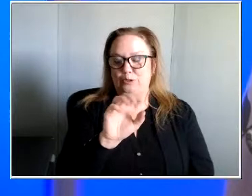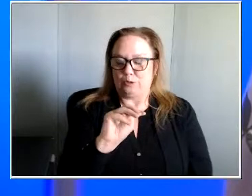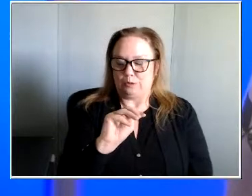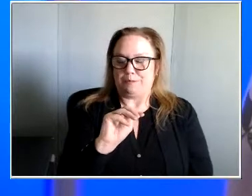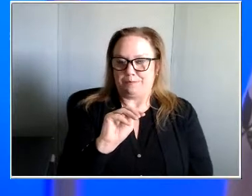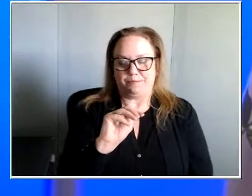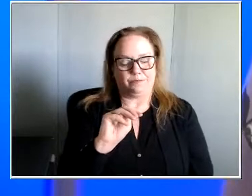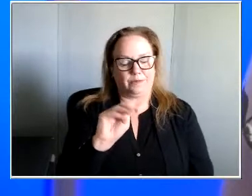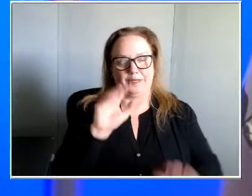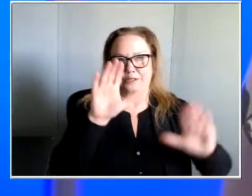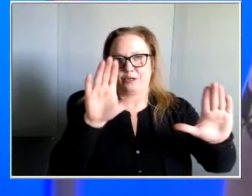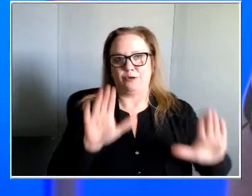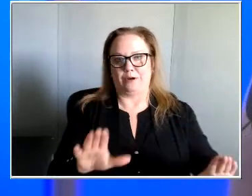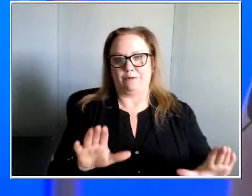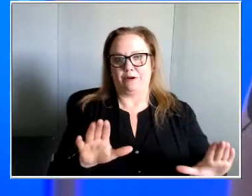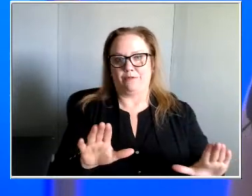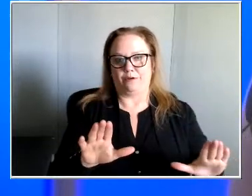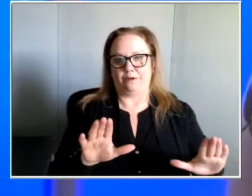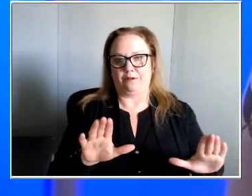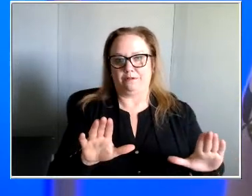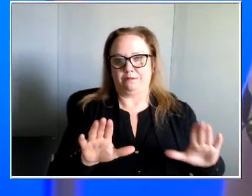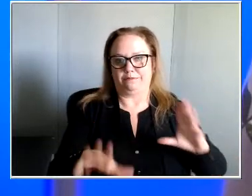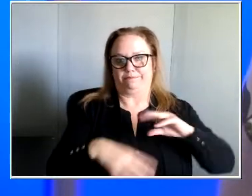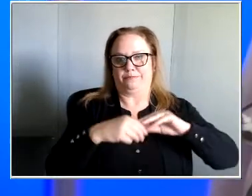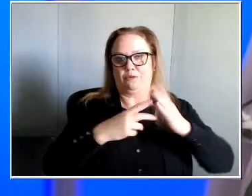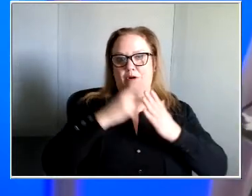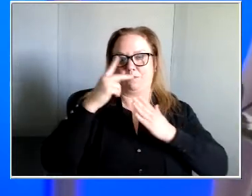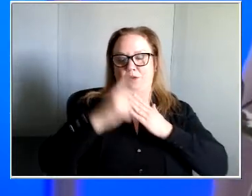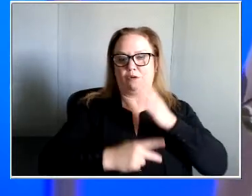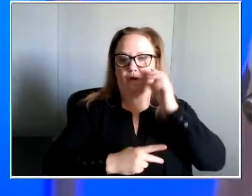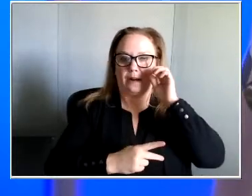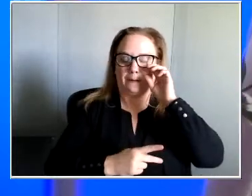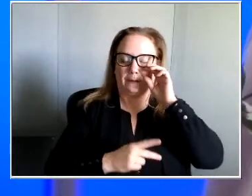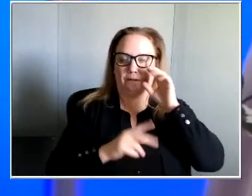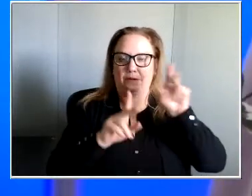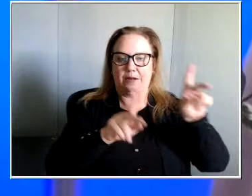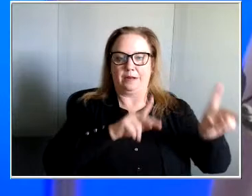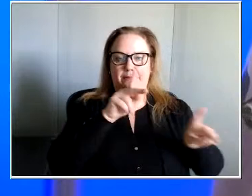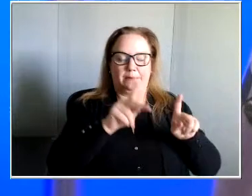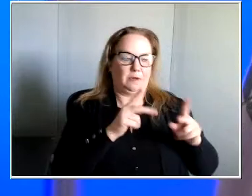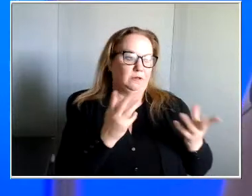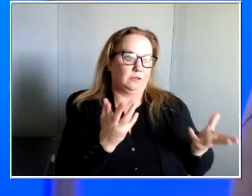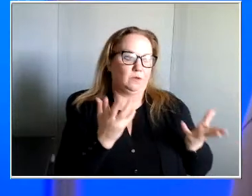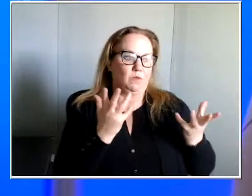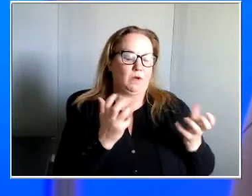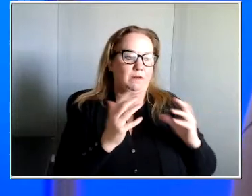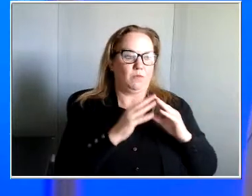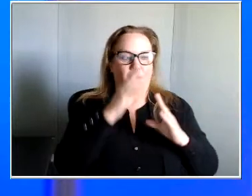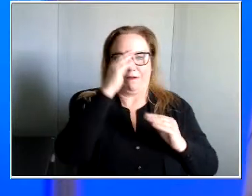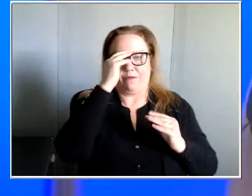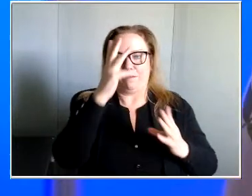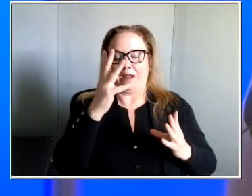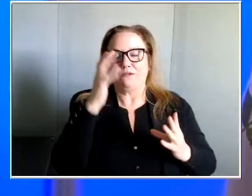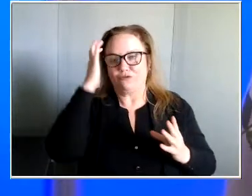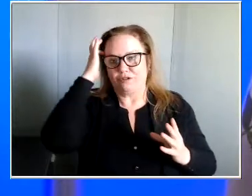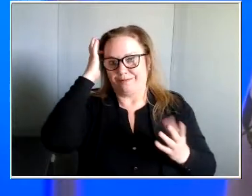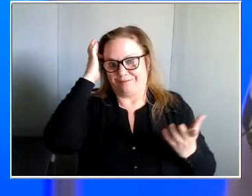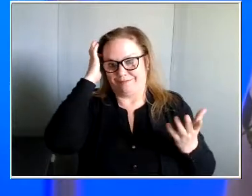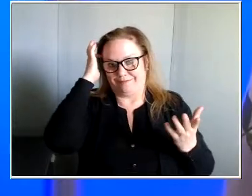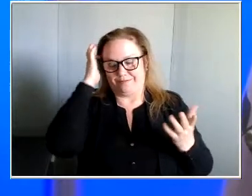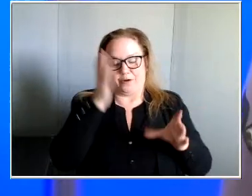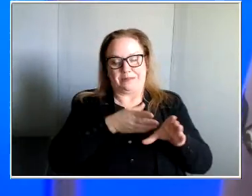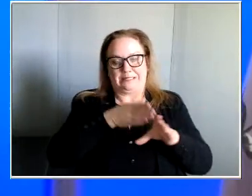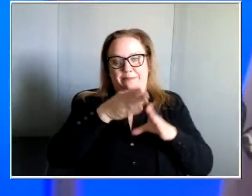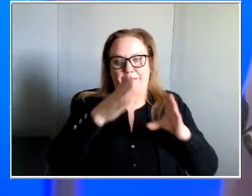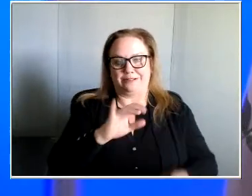great, wonderful asset to our programs when folks want just more information from a specialist like